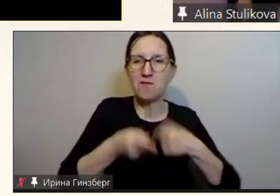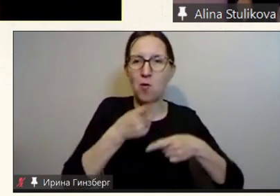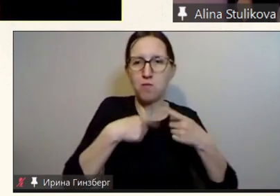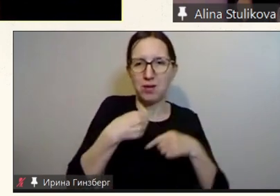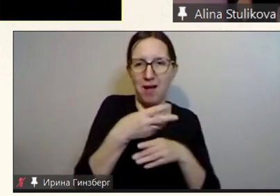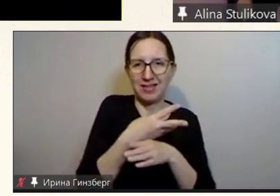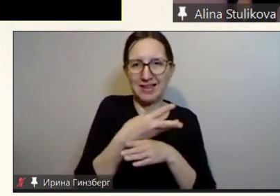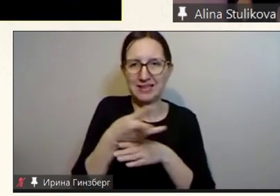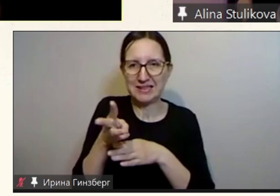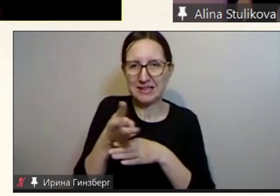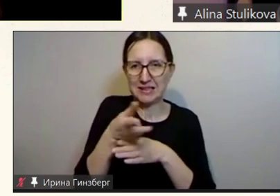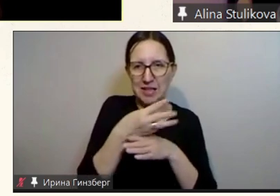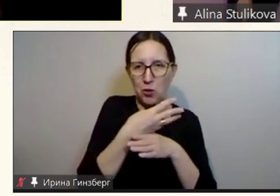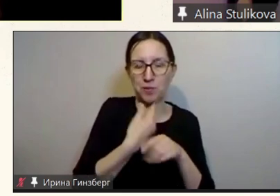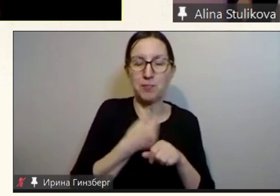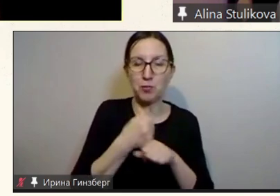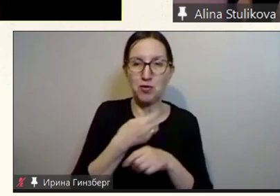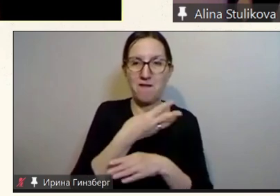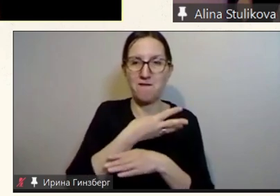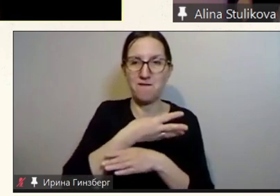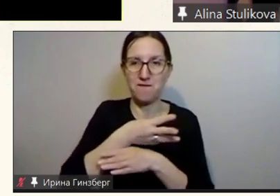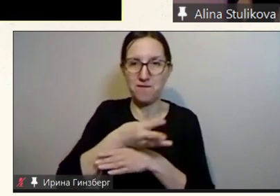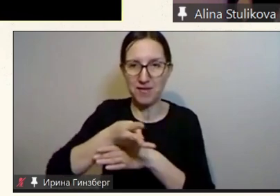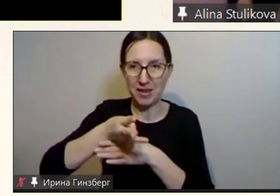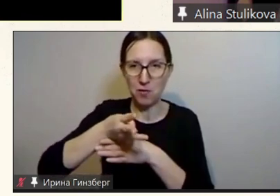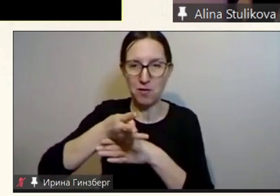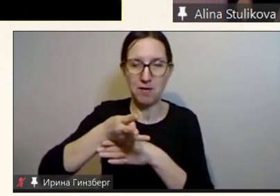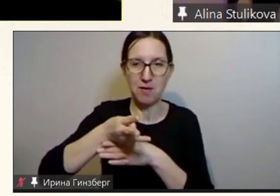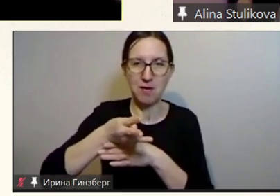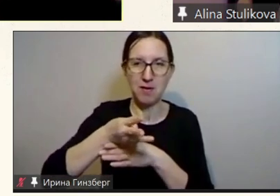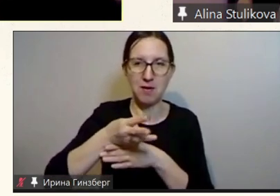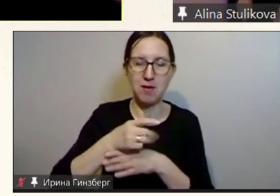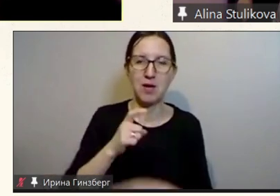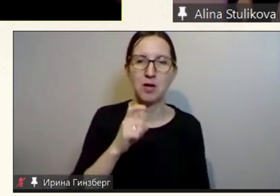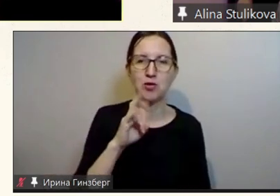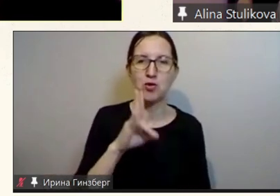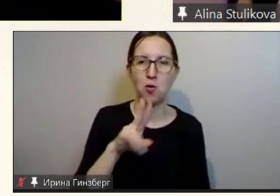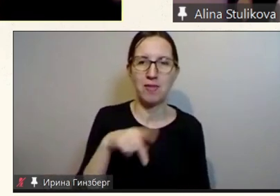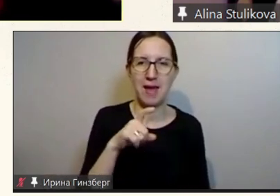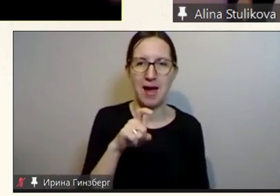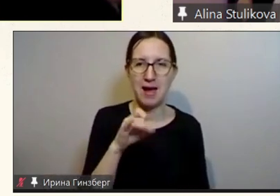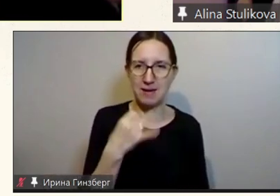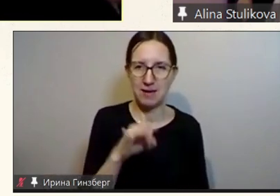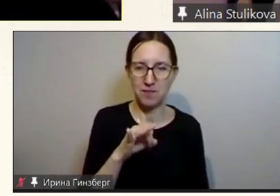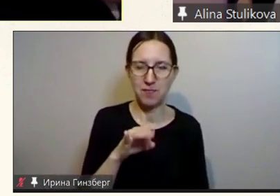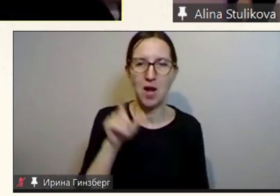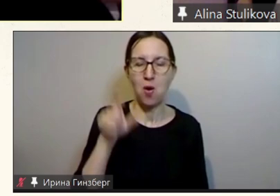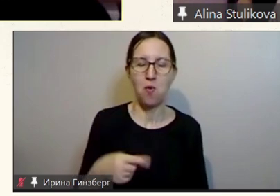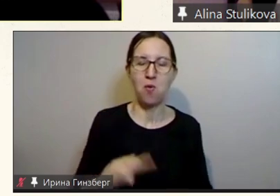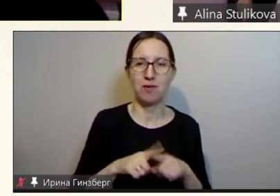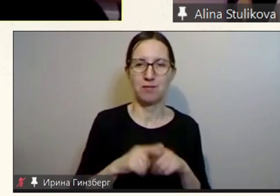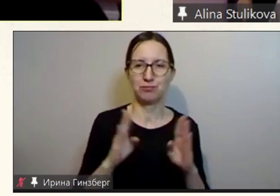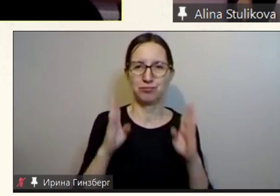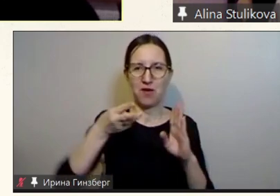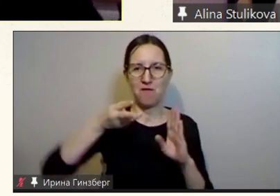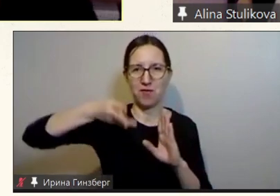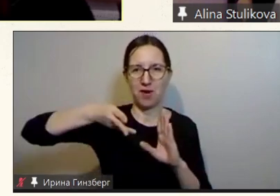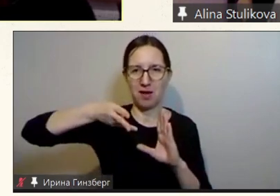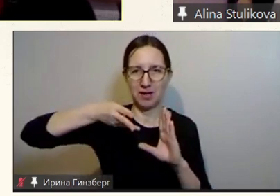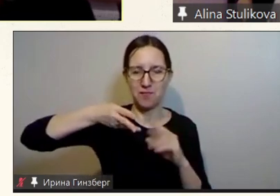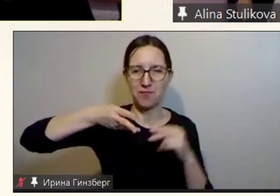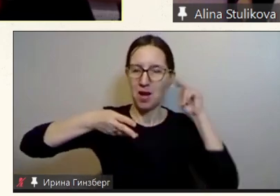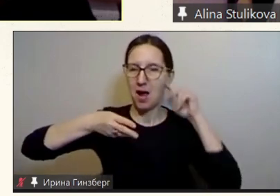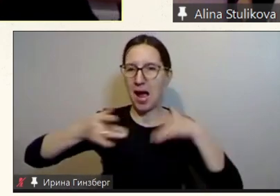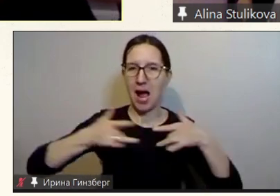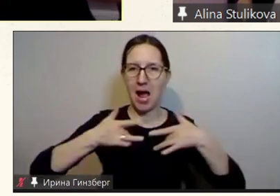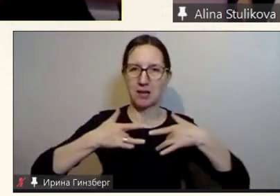with the person, John Hay, who also an aerial artist, starts off, we built, our